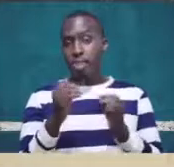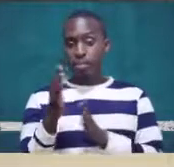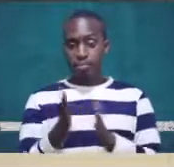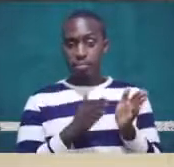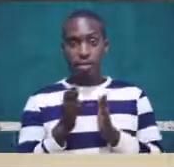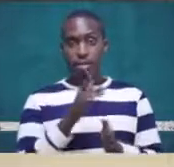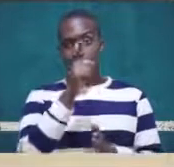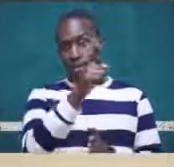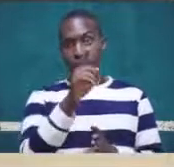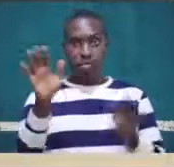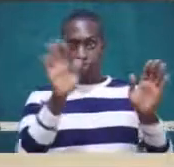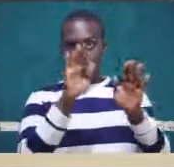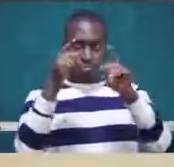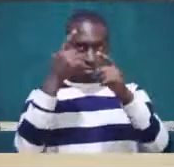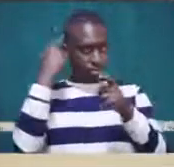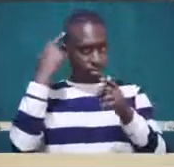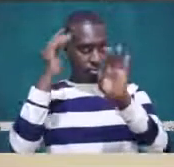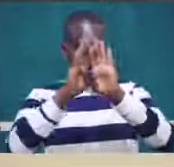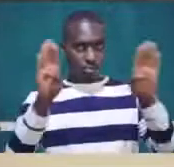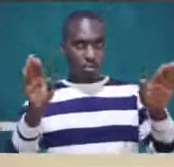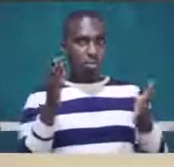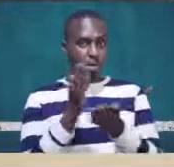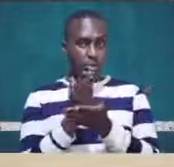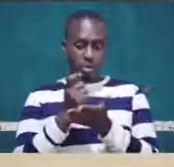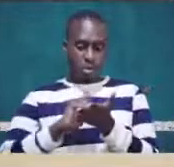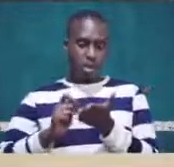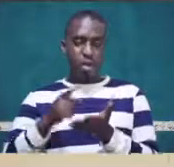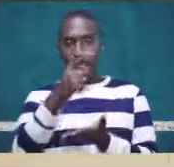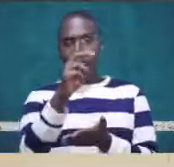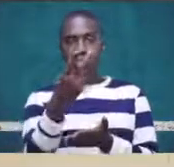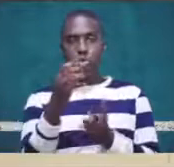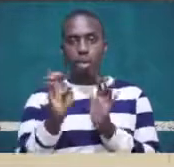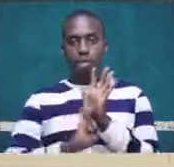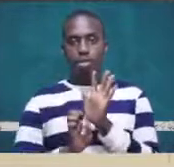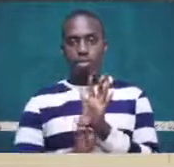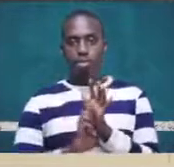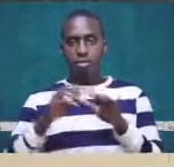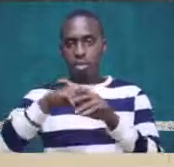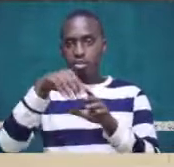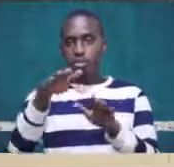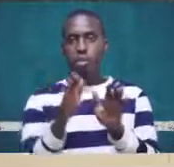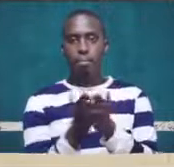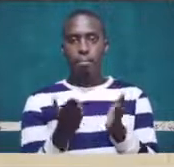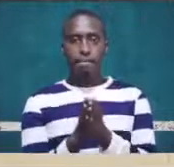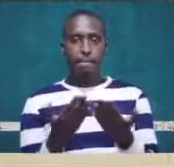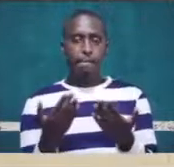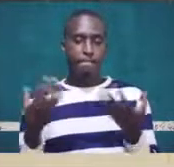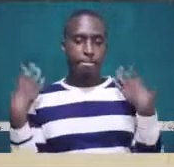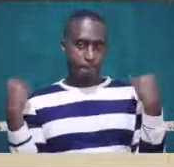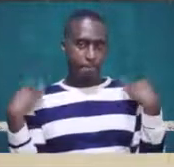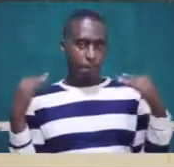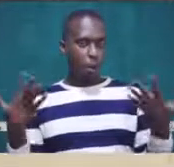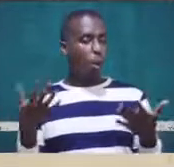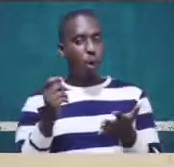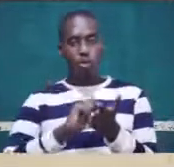chalkboard, of course, you are writing these 3 examples in your exercise book or even